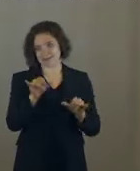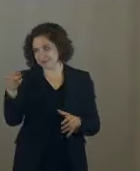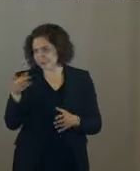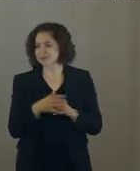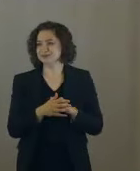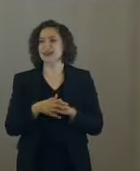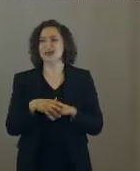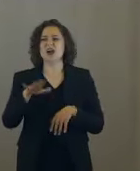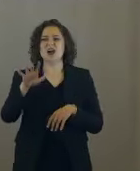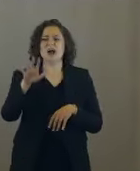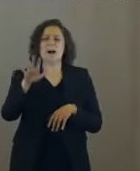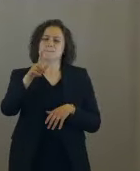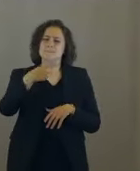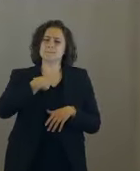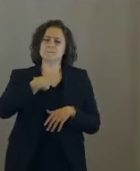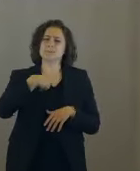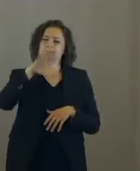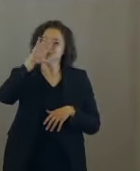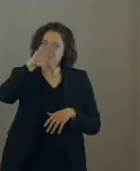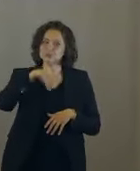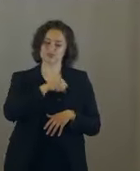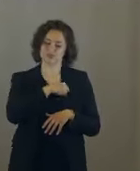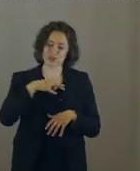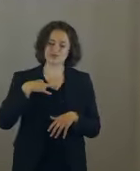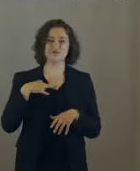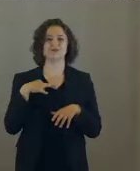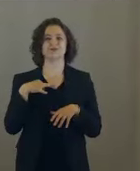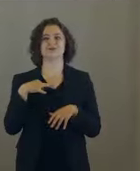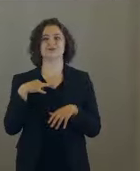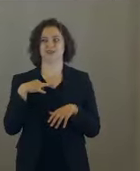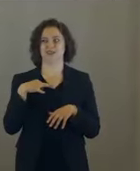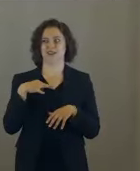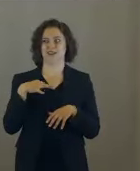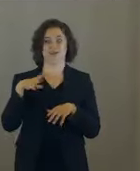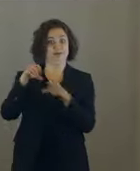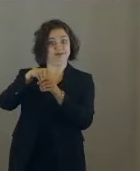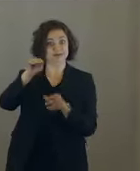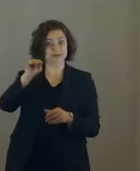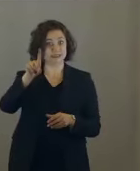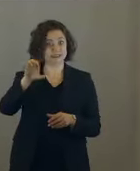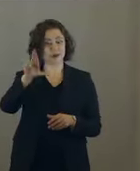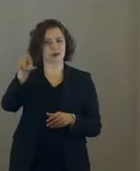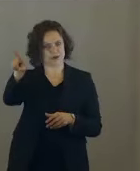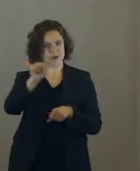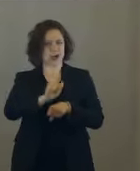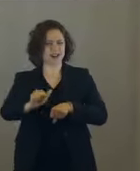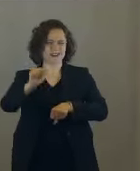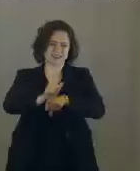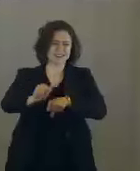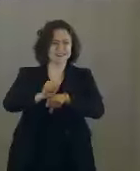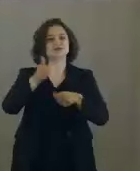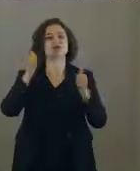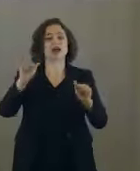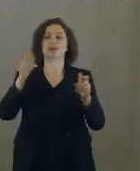be, and I know that the staff in the department is really doing significant efforts in